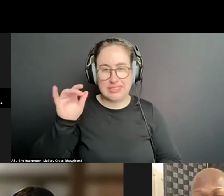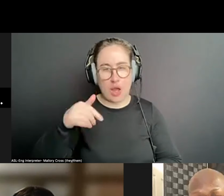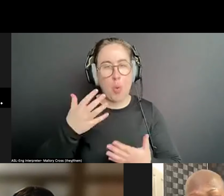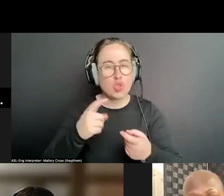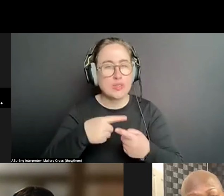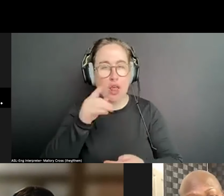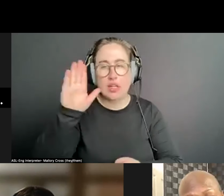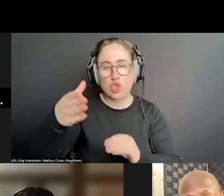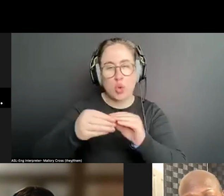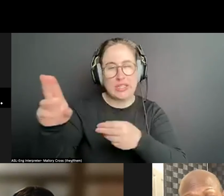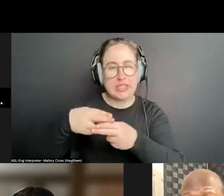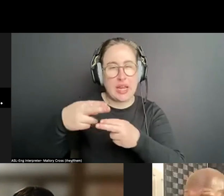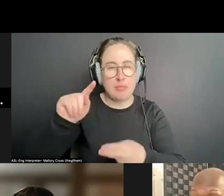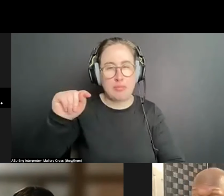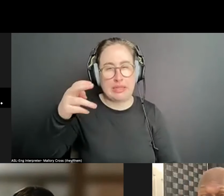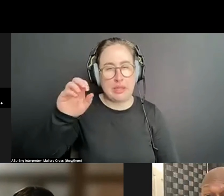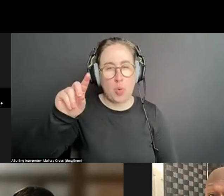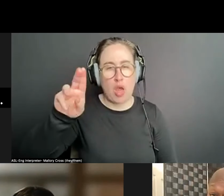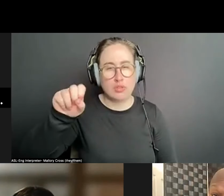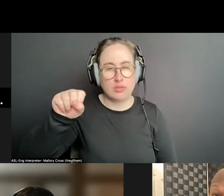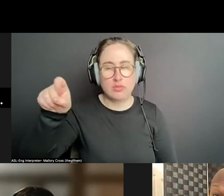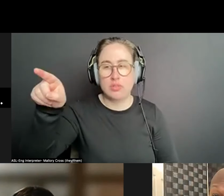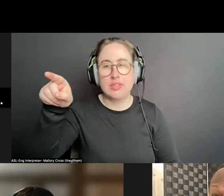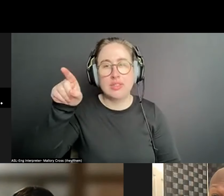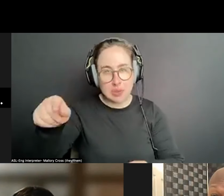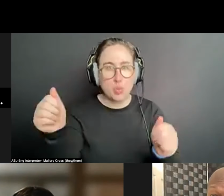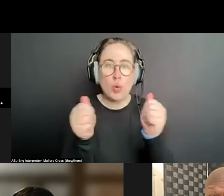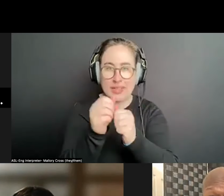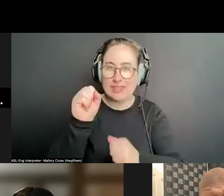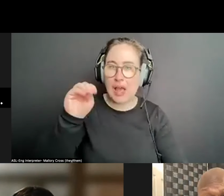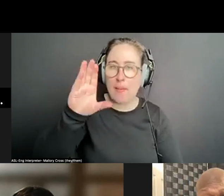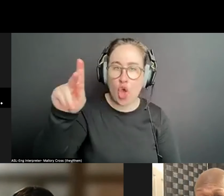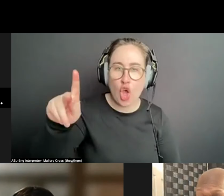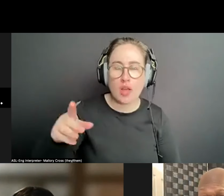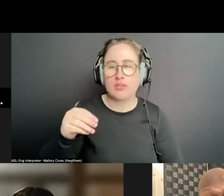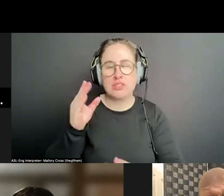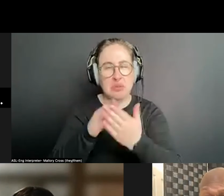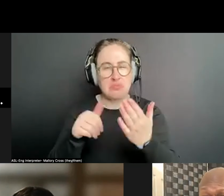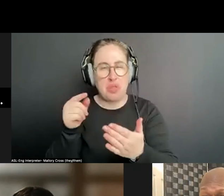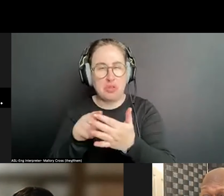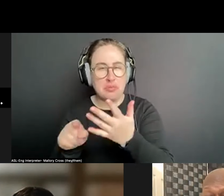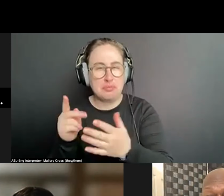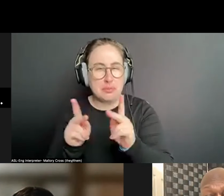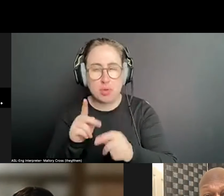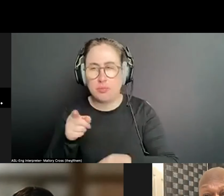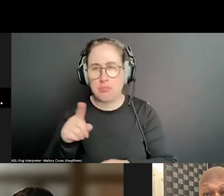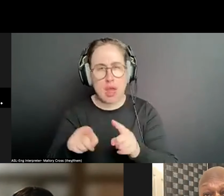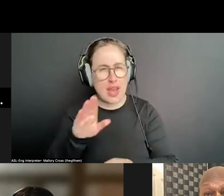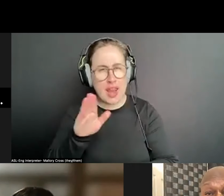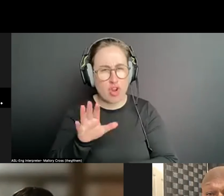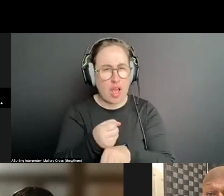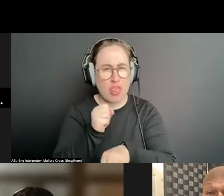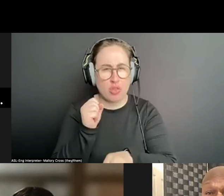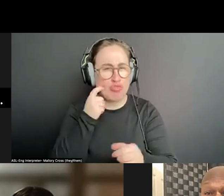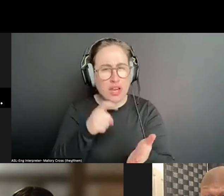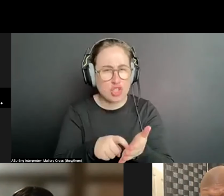he was alongside with Sam Cooke and some other people, but he never got the recognition because he wanted to